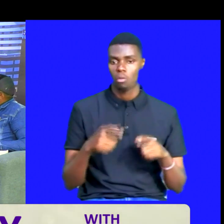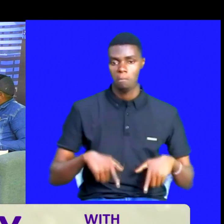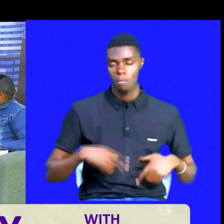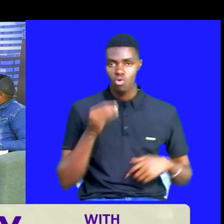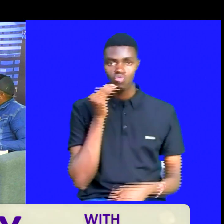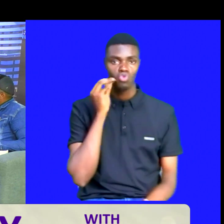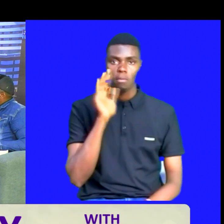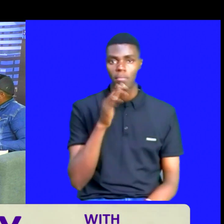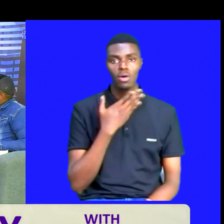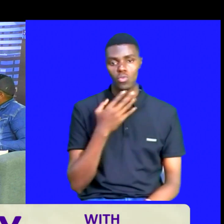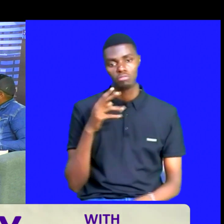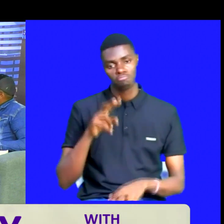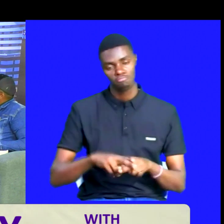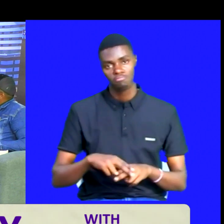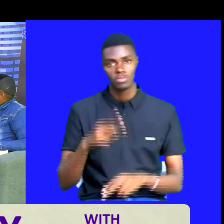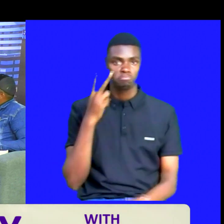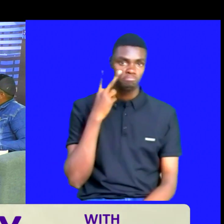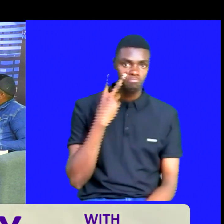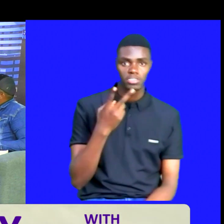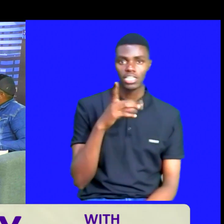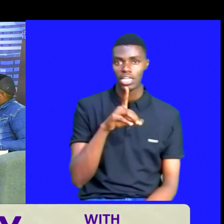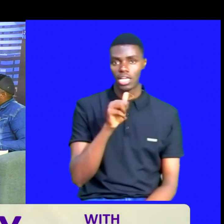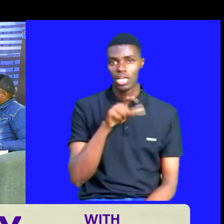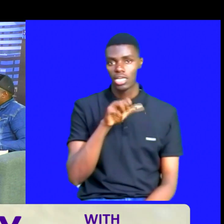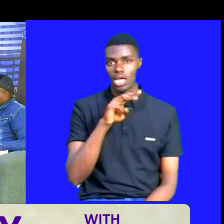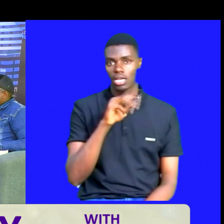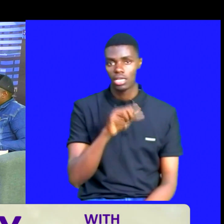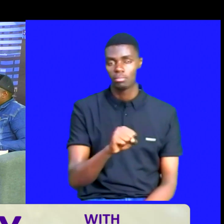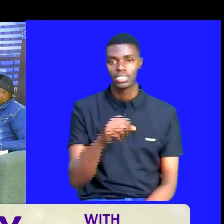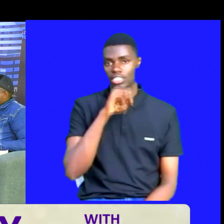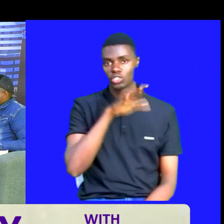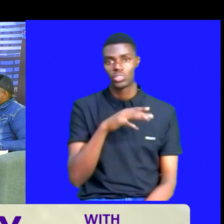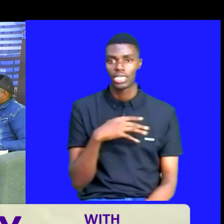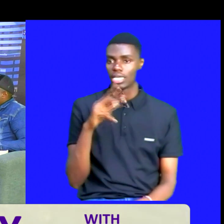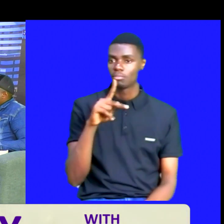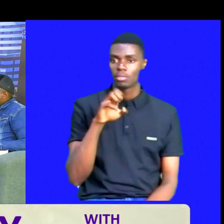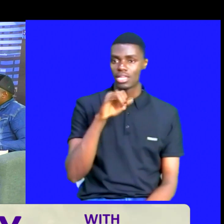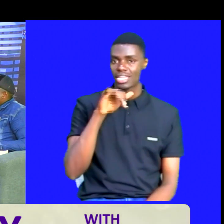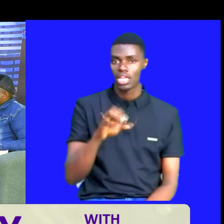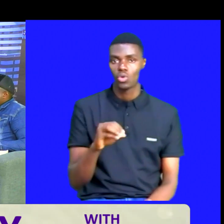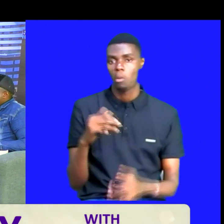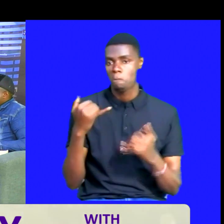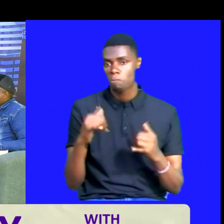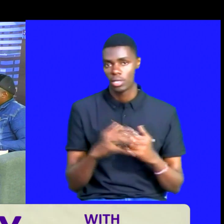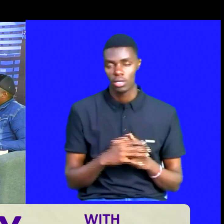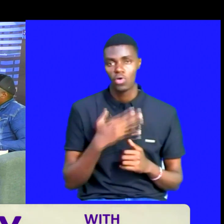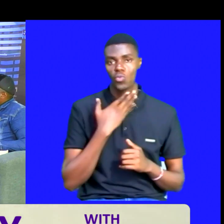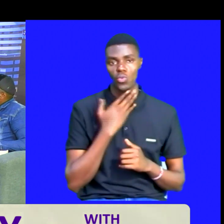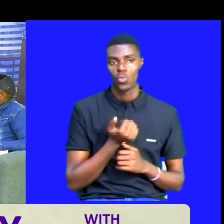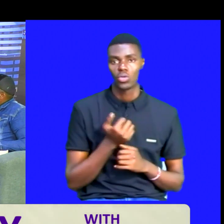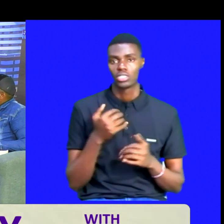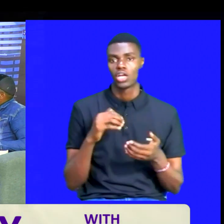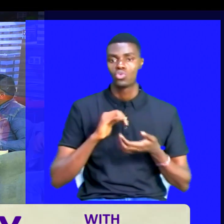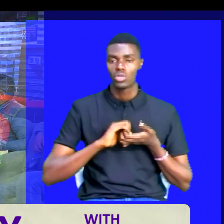rooms. Definitely. They want to see Dalmas shouting there, and KU playing. So also we would want to